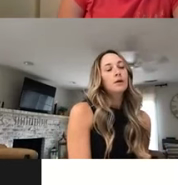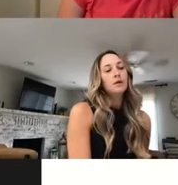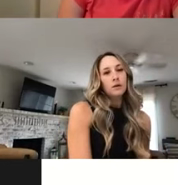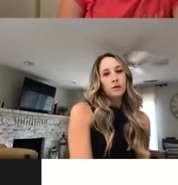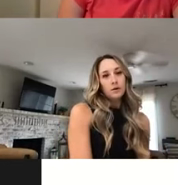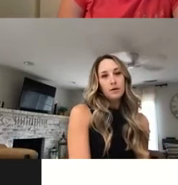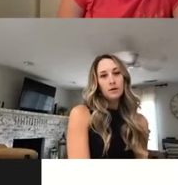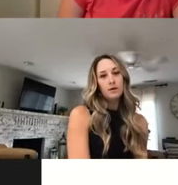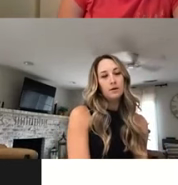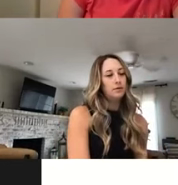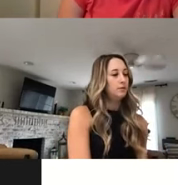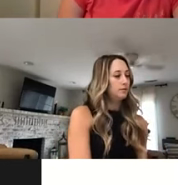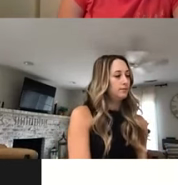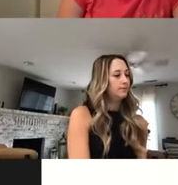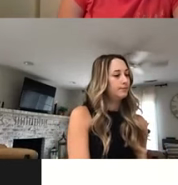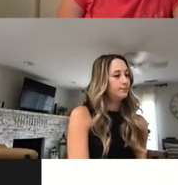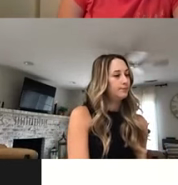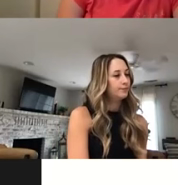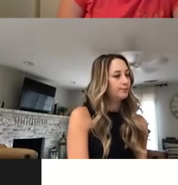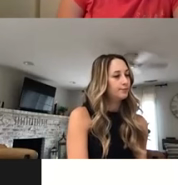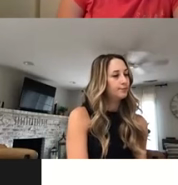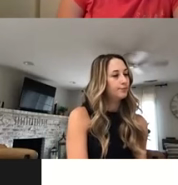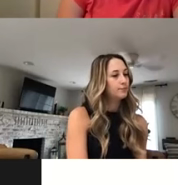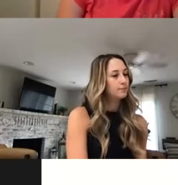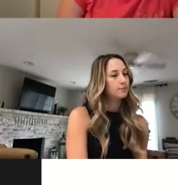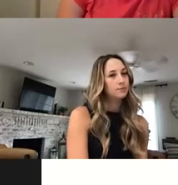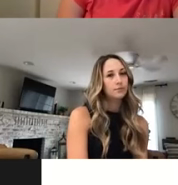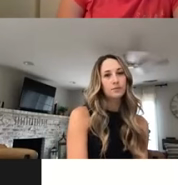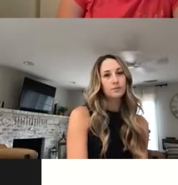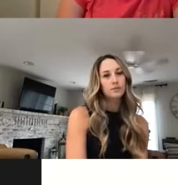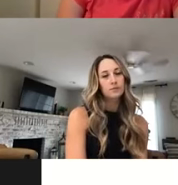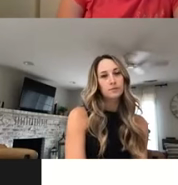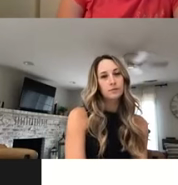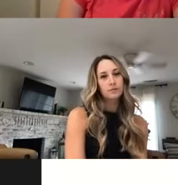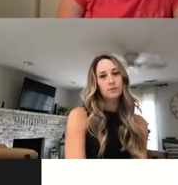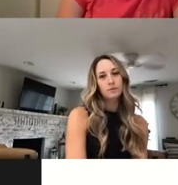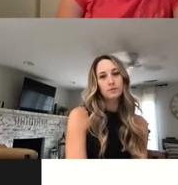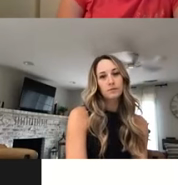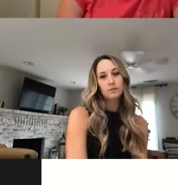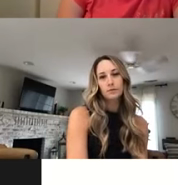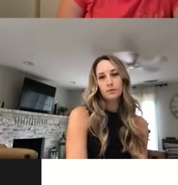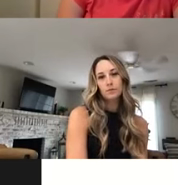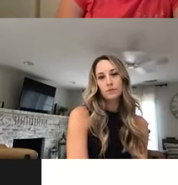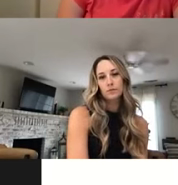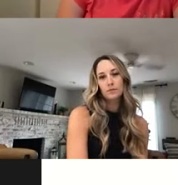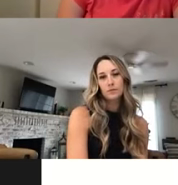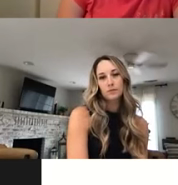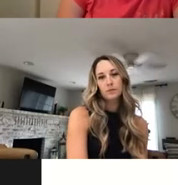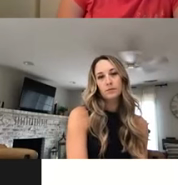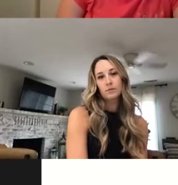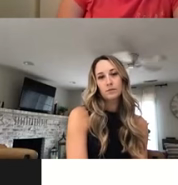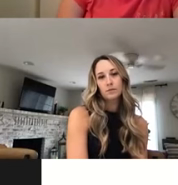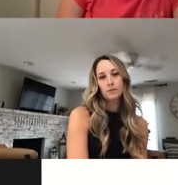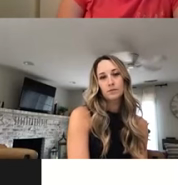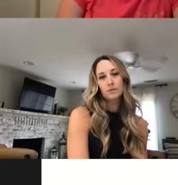see all of that view, all of that as we go down. And again, we can think of it as, I'll show you another picture of this in the same time. All right,